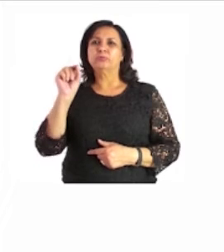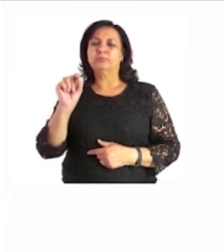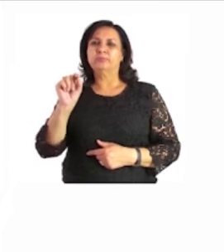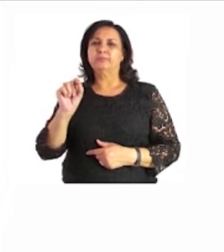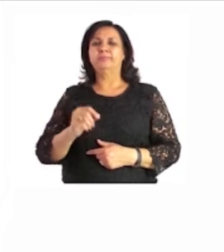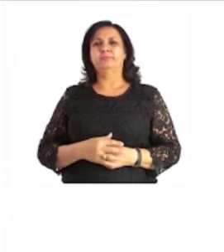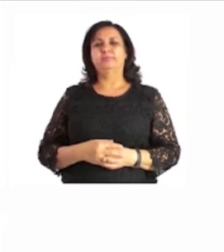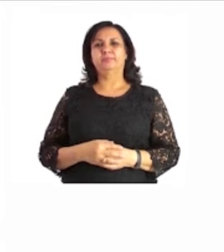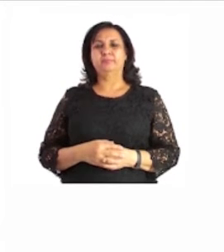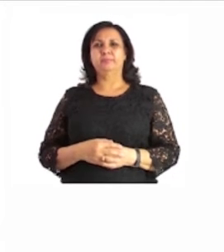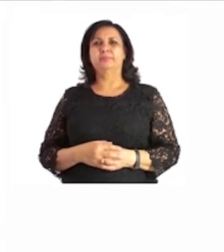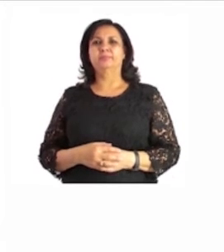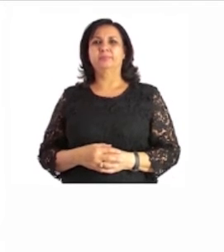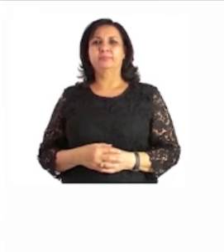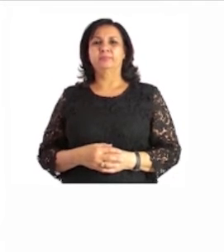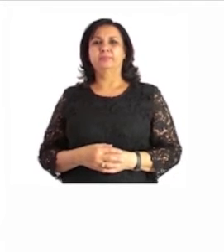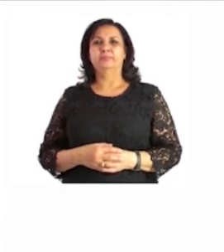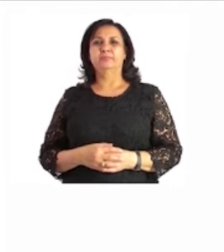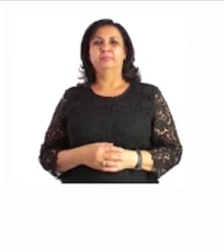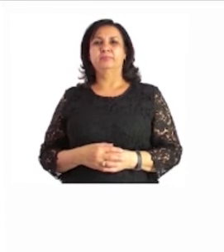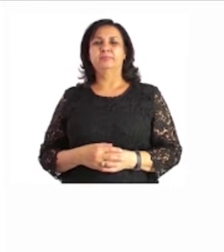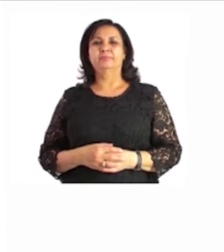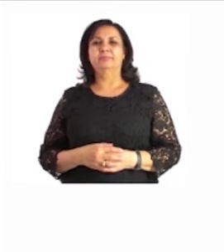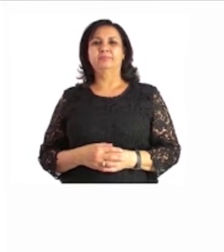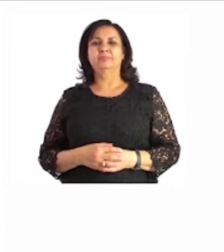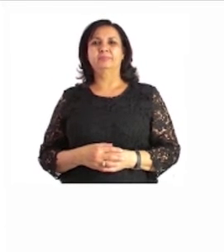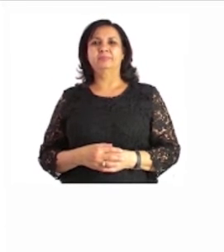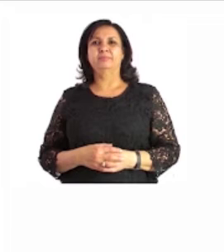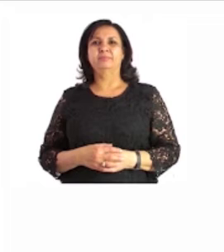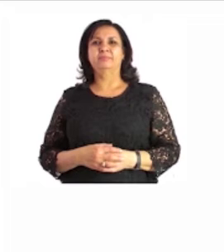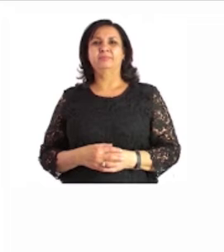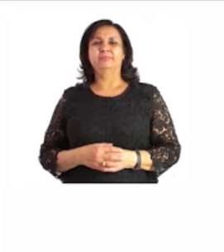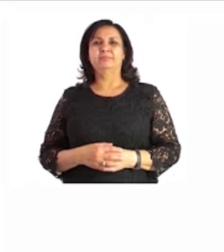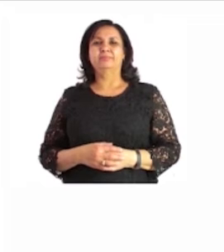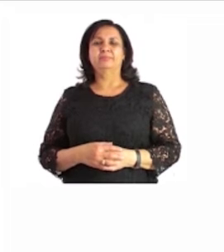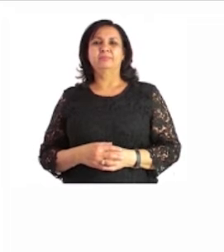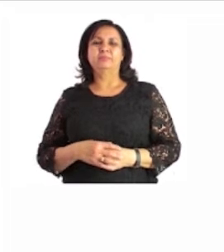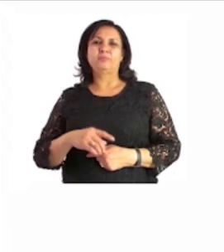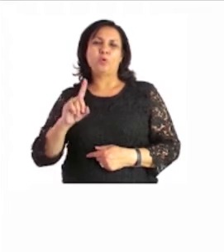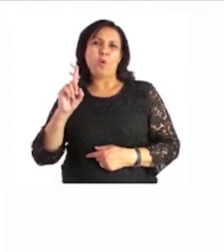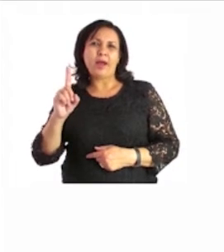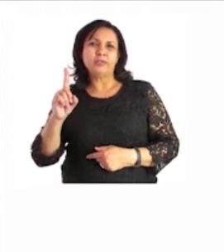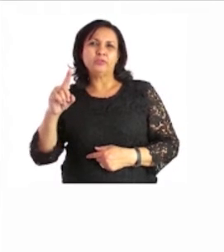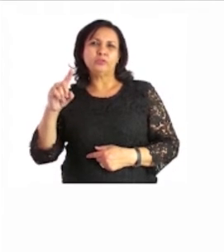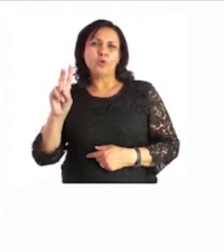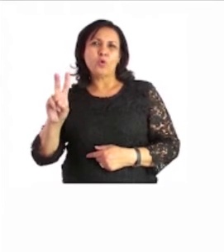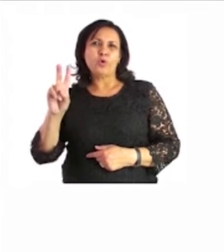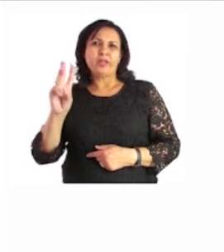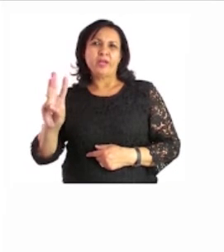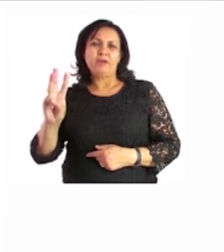and count so that we cannot get confused. Yes. 1, 2,